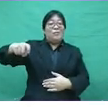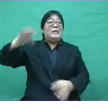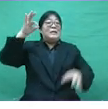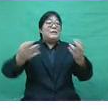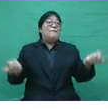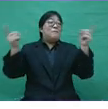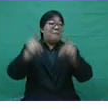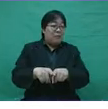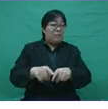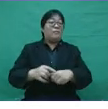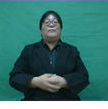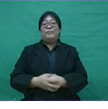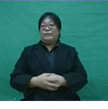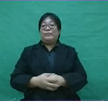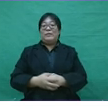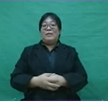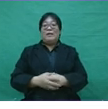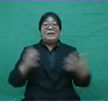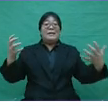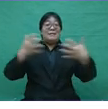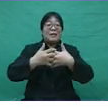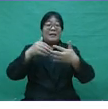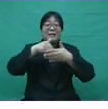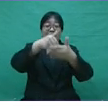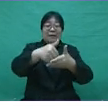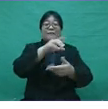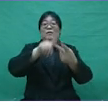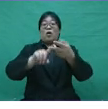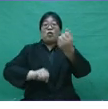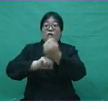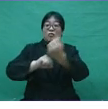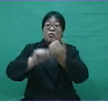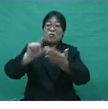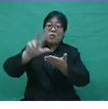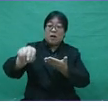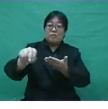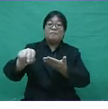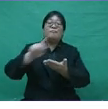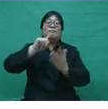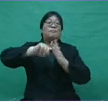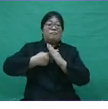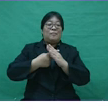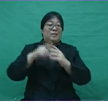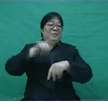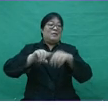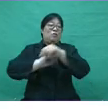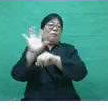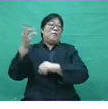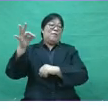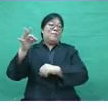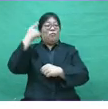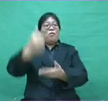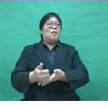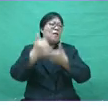an adversity. Matching incentive and contribution grants were introduced during the pandemic to address the